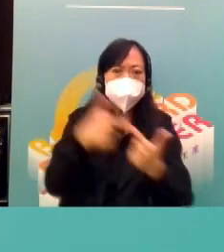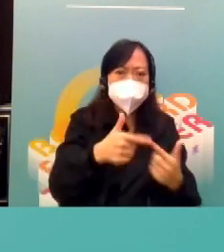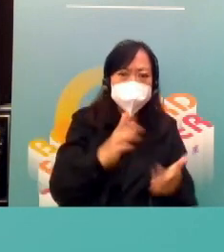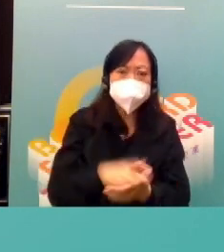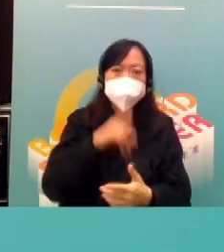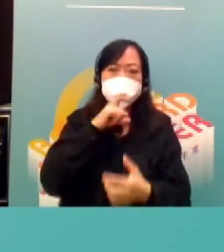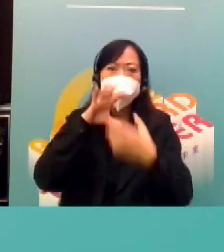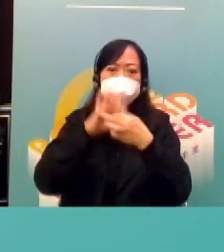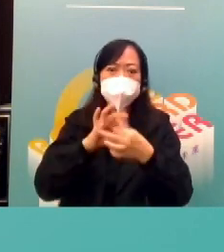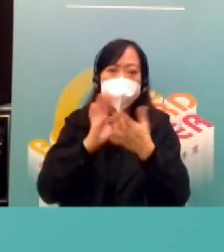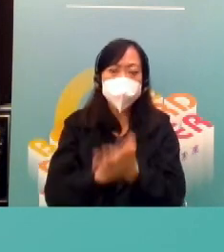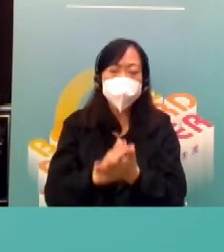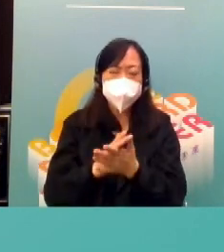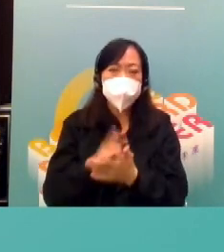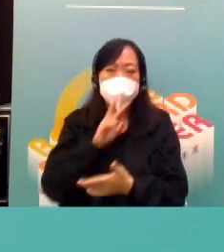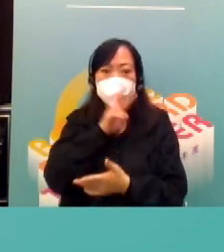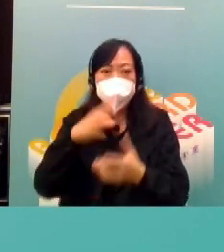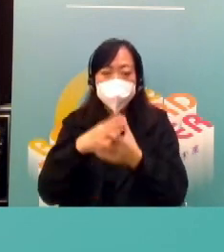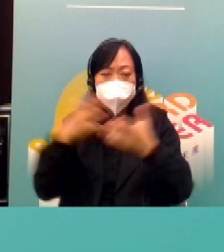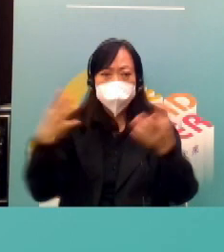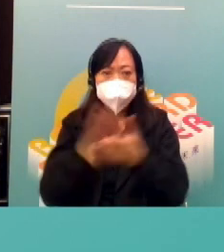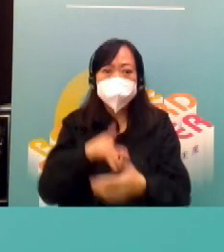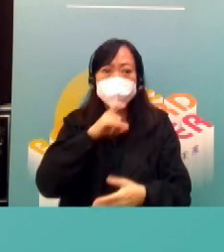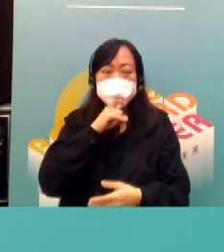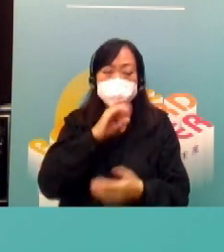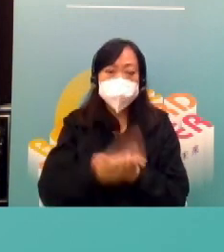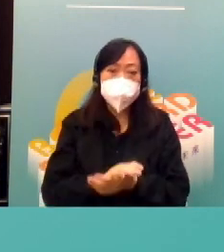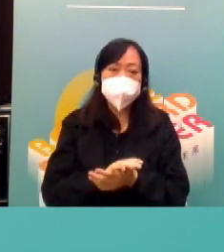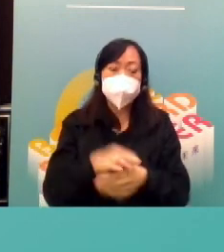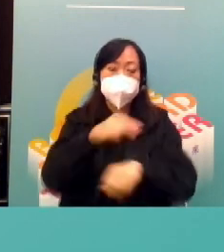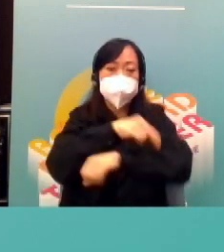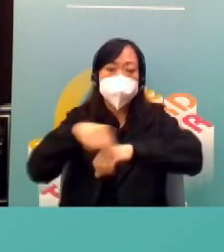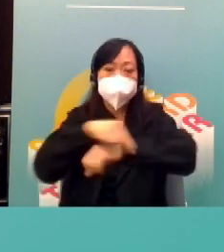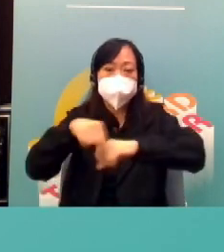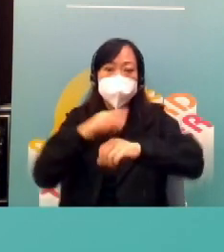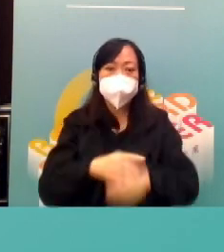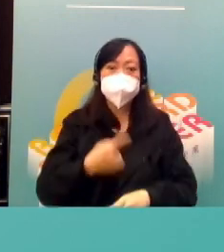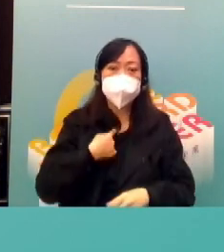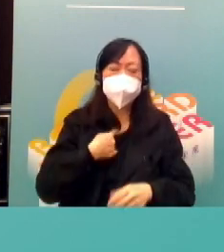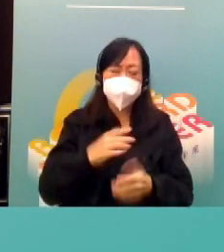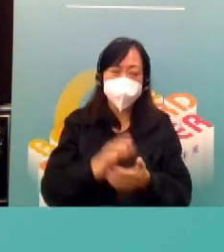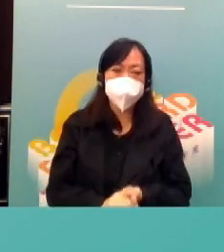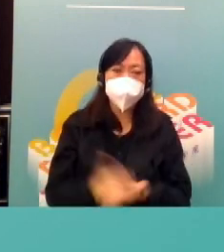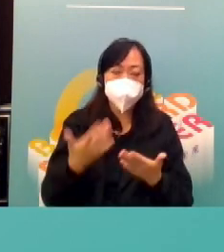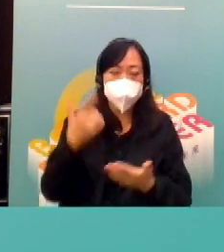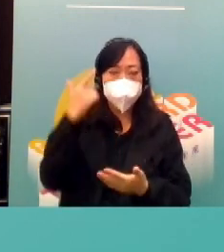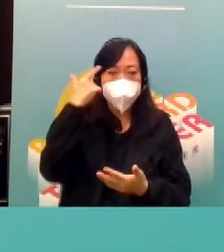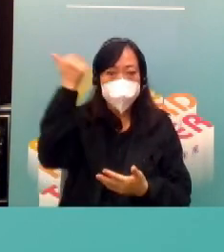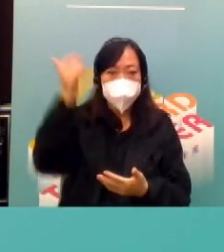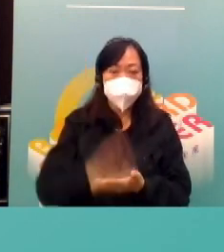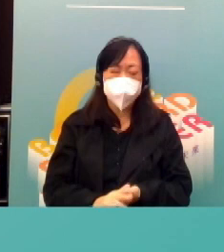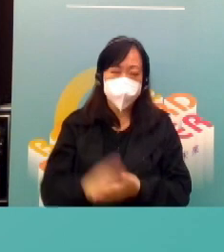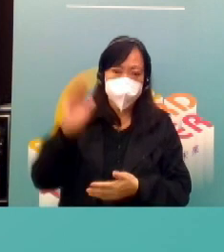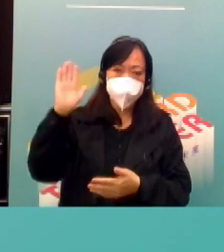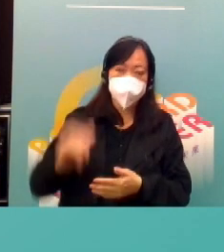very ambitious on that, measure that, and hopefully we can move forward with this inclusive digital economy. But